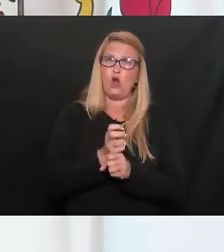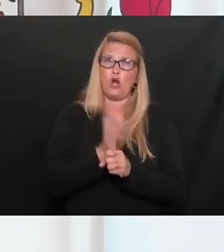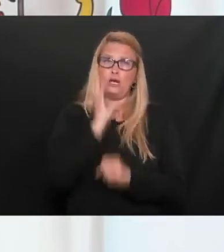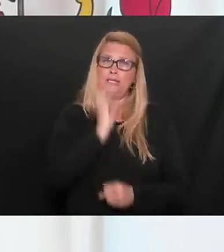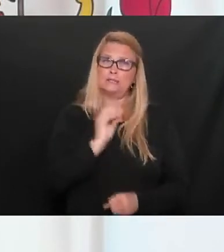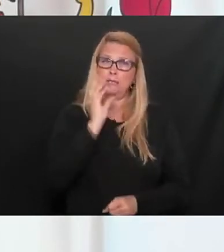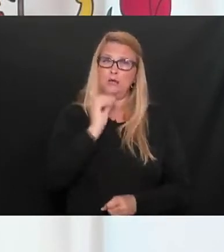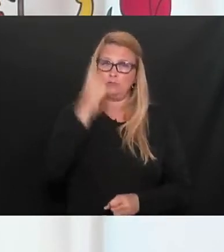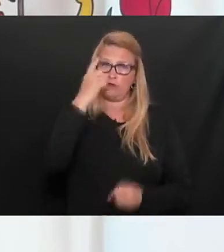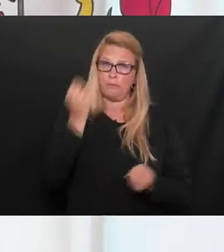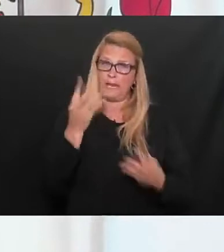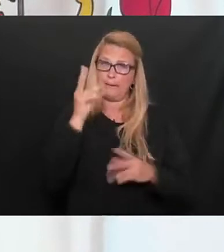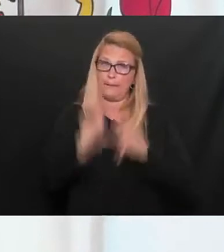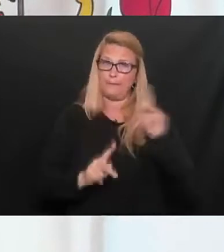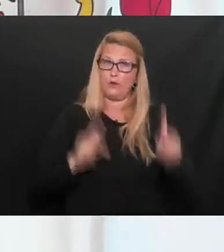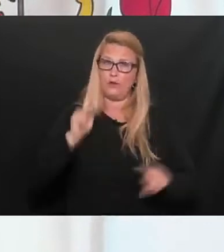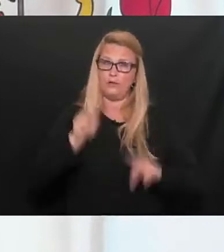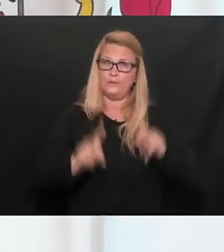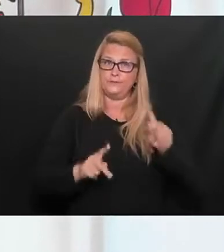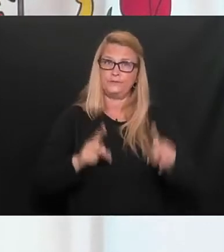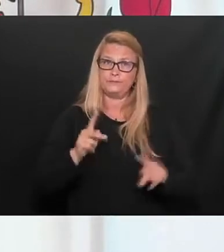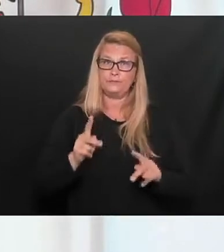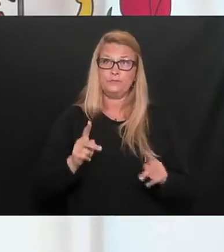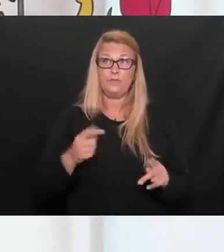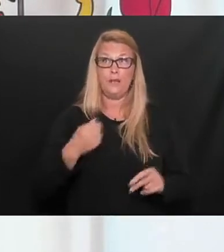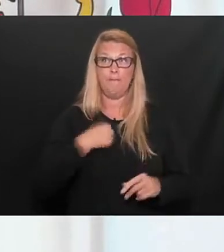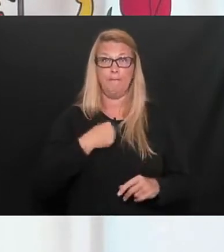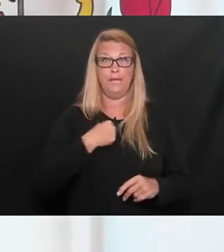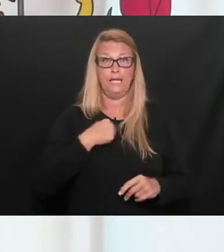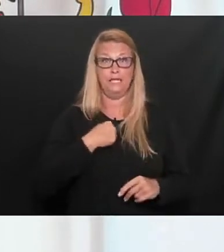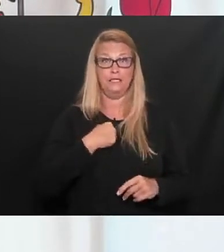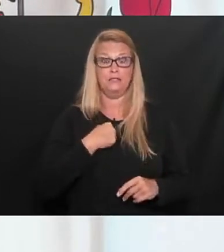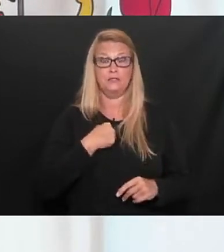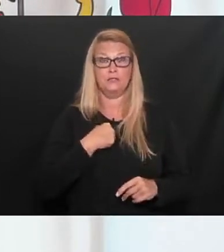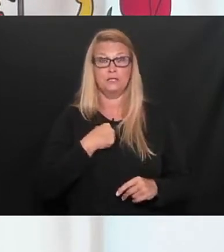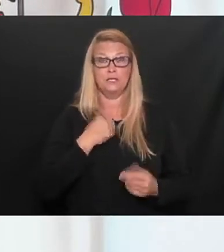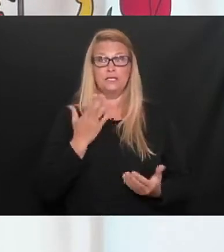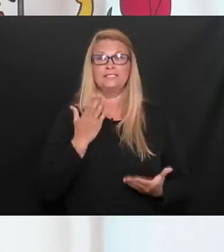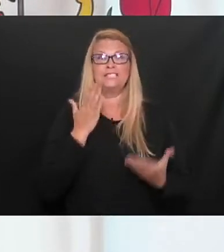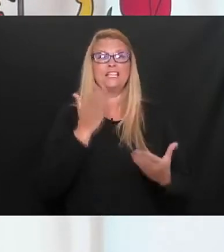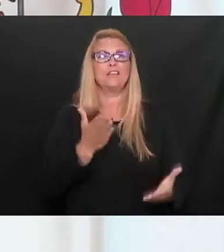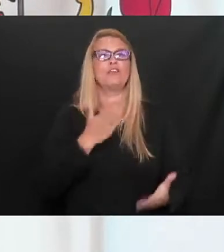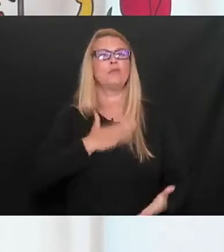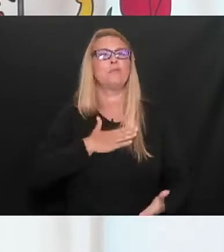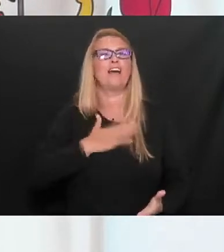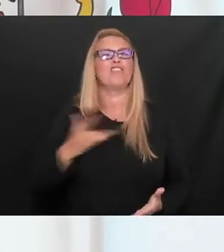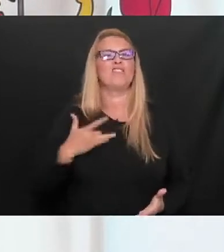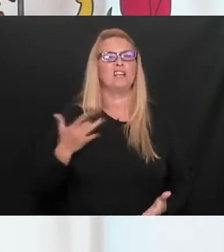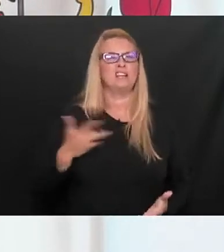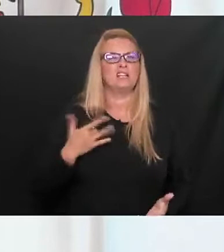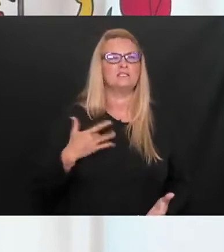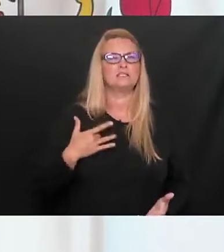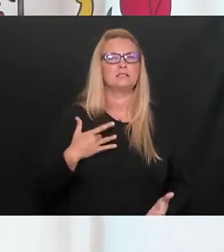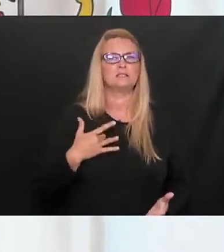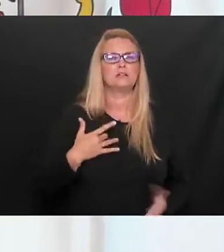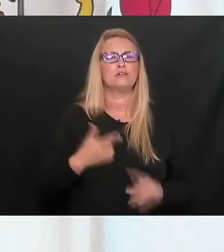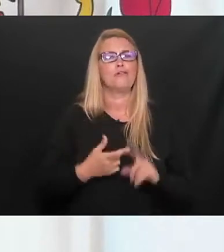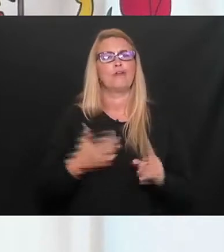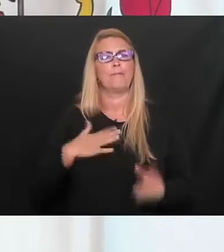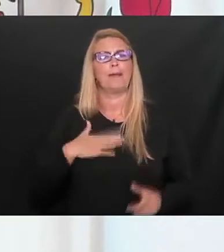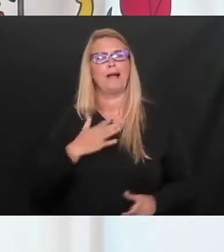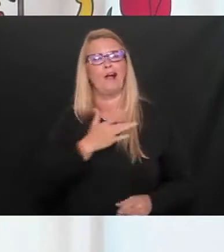Mark, I think if I were to give you my true feelings from the bottom of my heart,